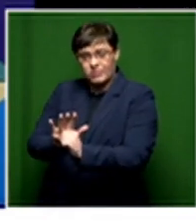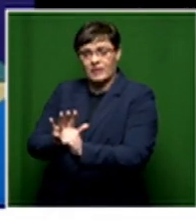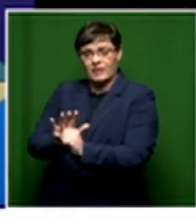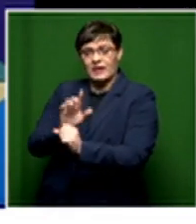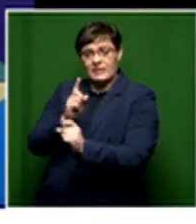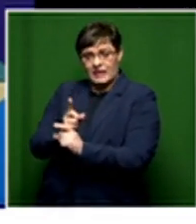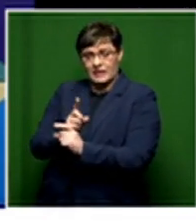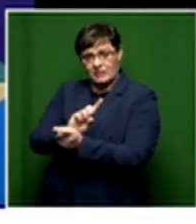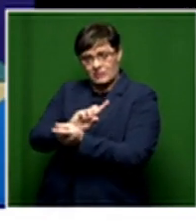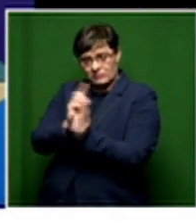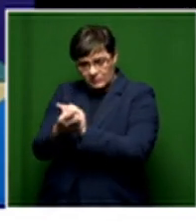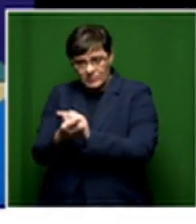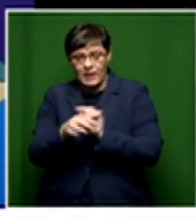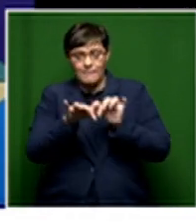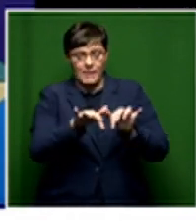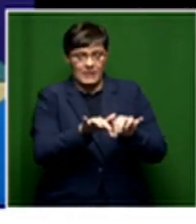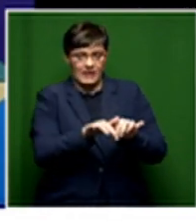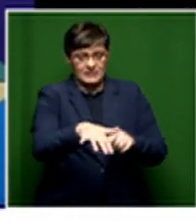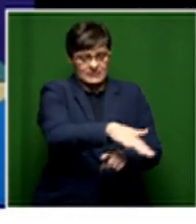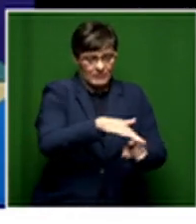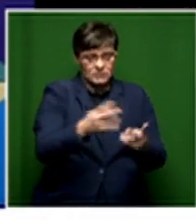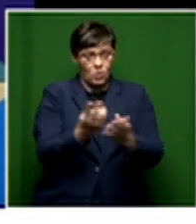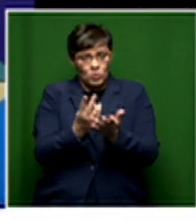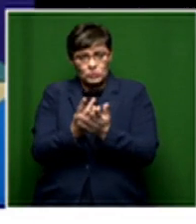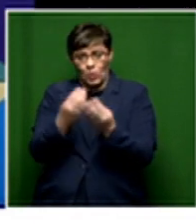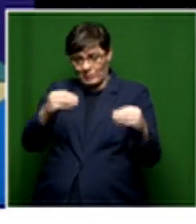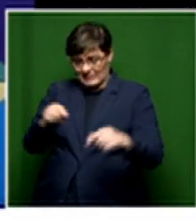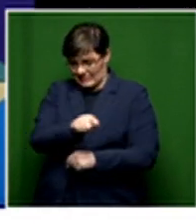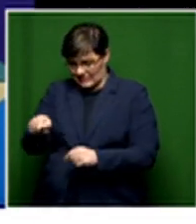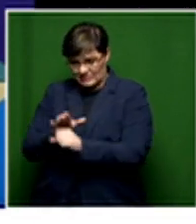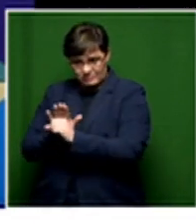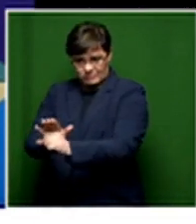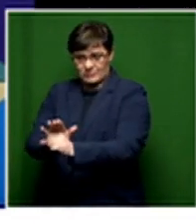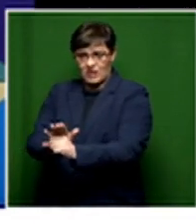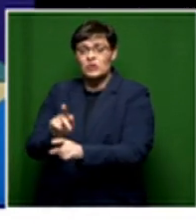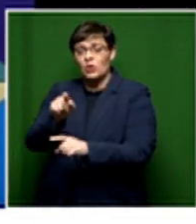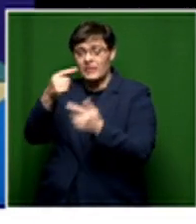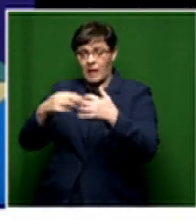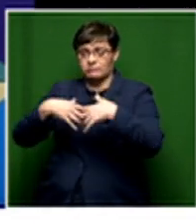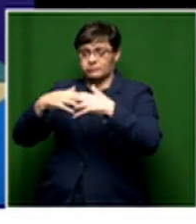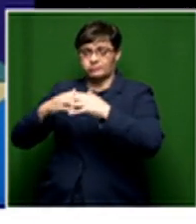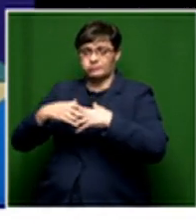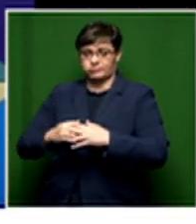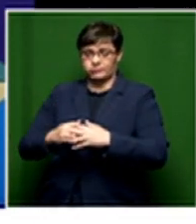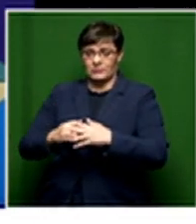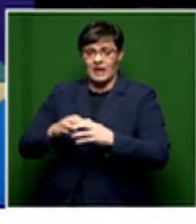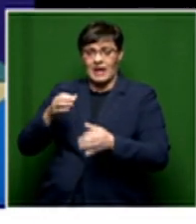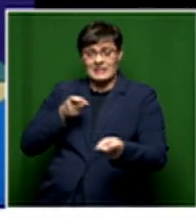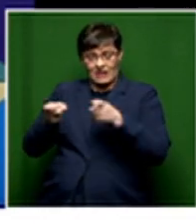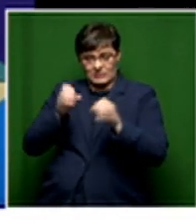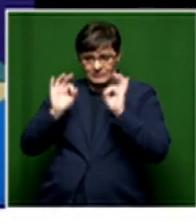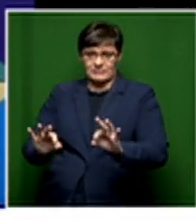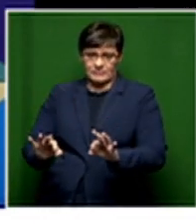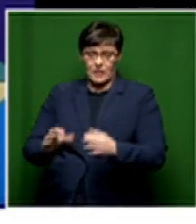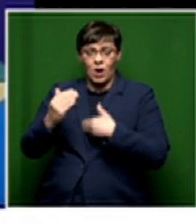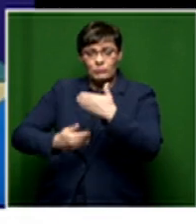into not only into the public space, but to businesses to make sure that they're putting the right steps in governance and that they are putting the right